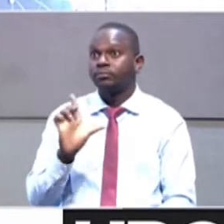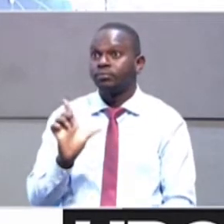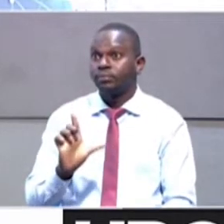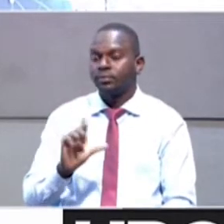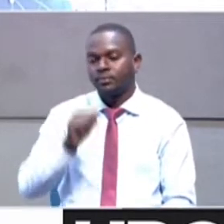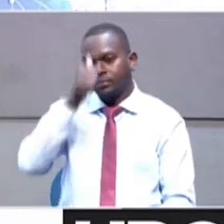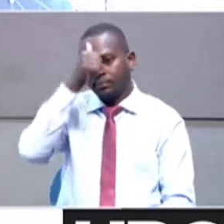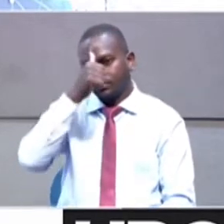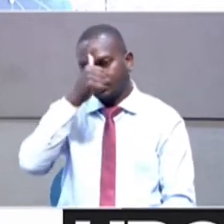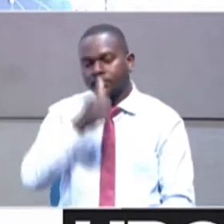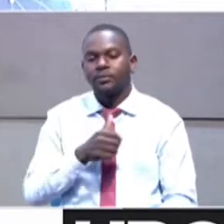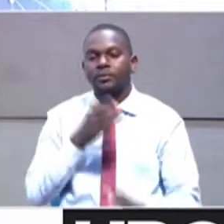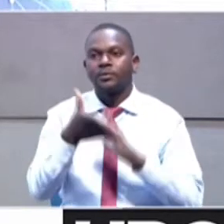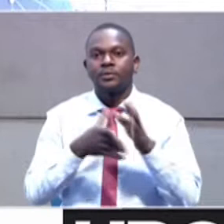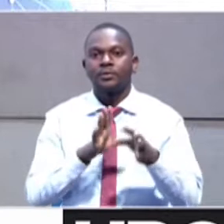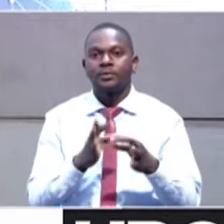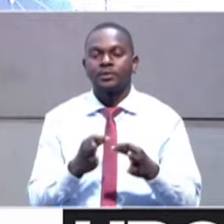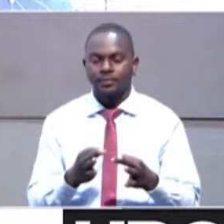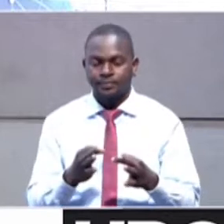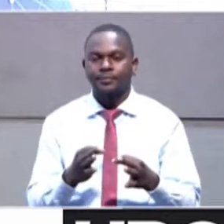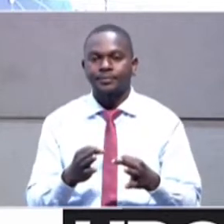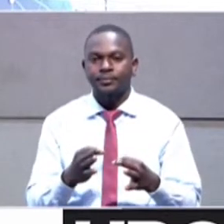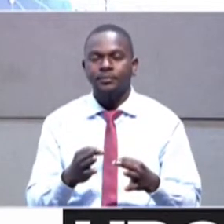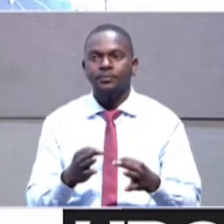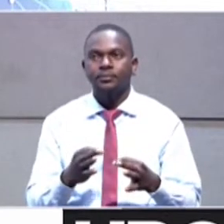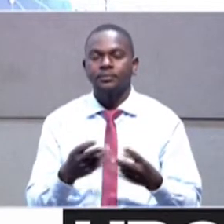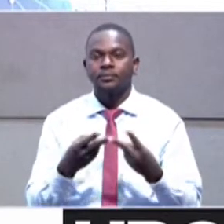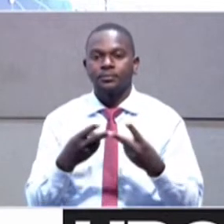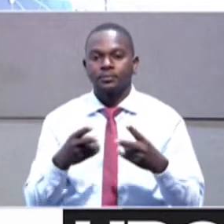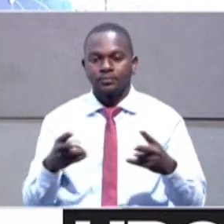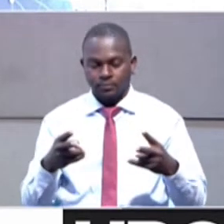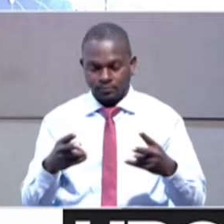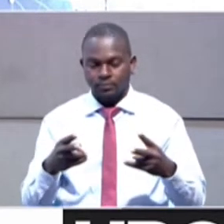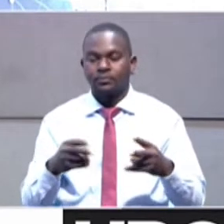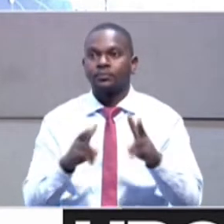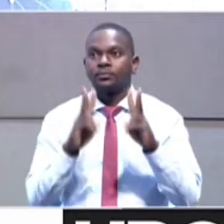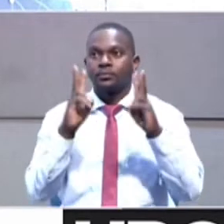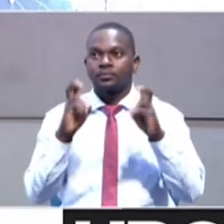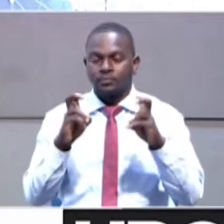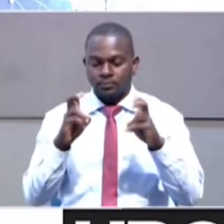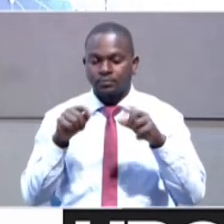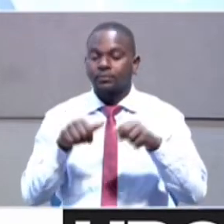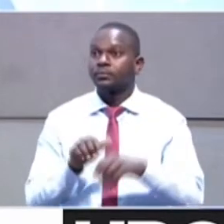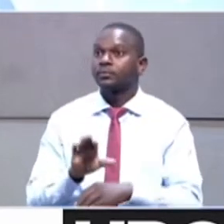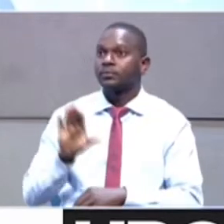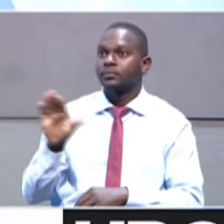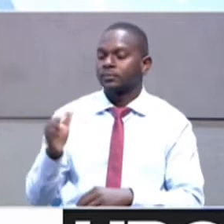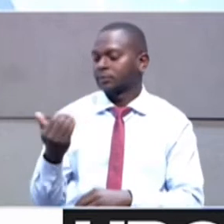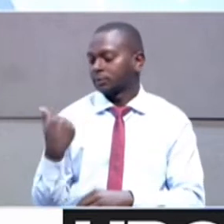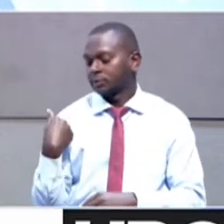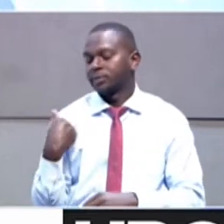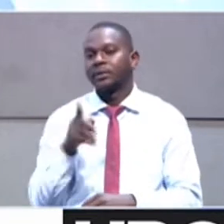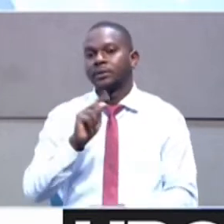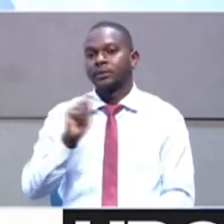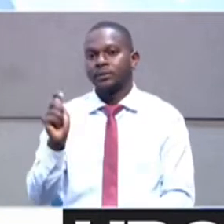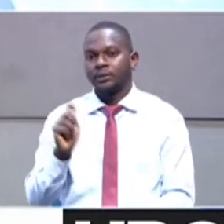Kazimoto and Mugalu Muhammad on sign language. Now we start off with our first headlining story this evening. The former Tanzanian